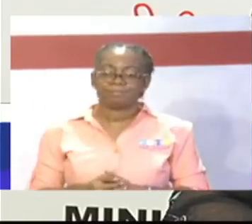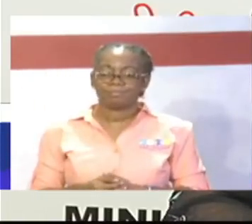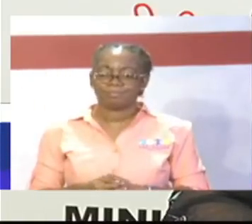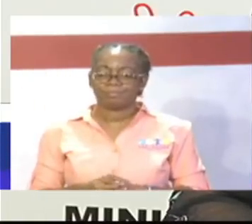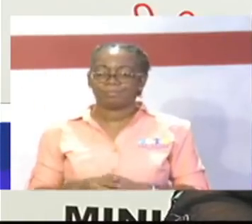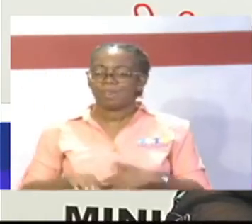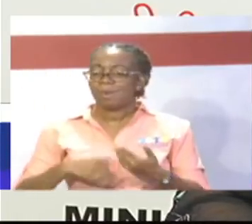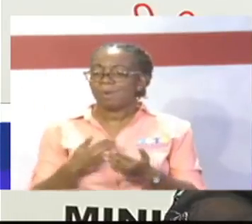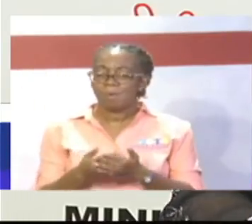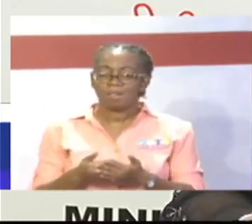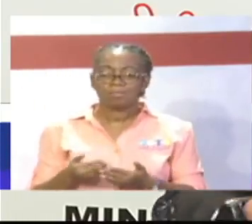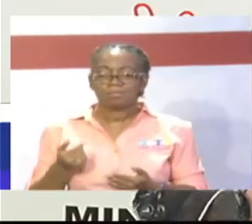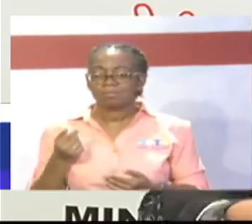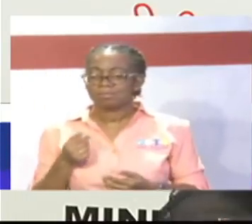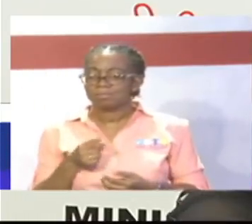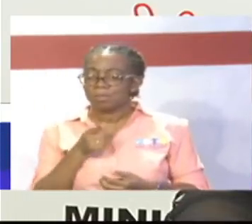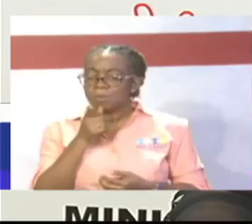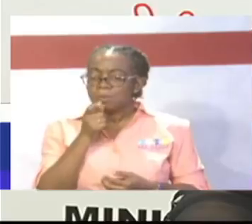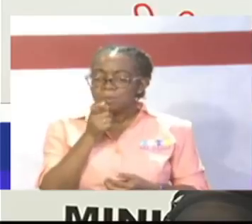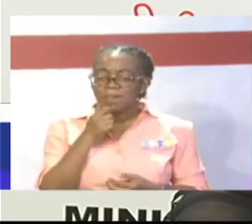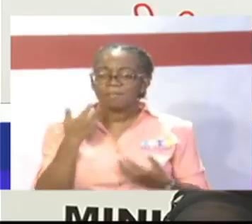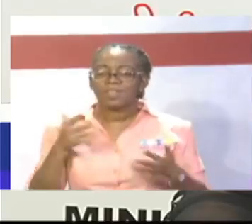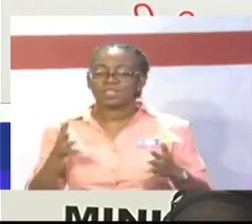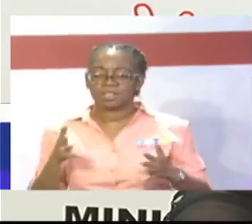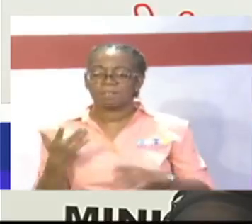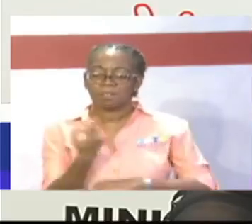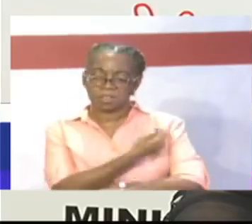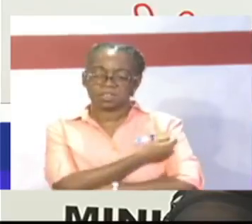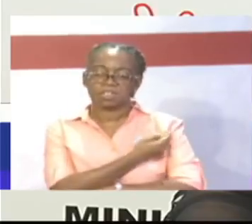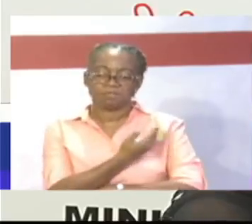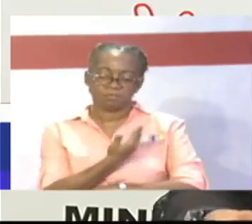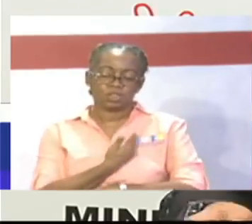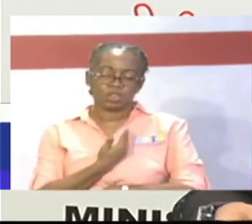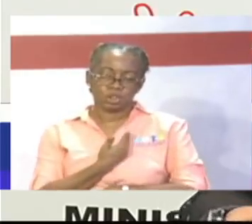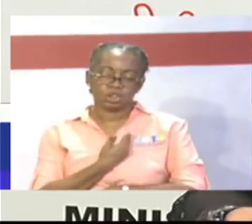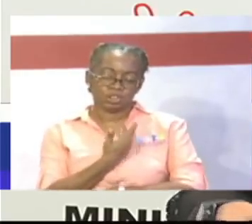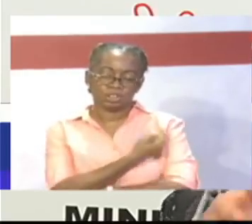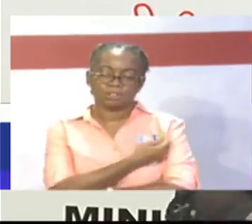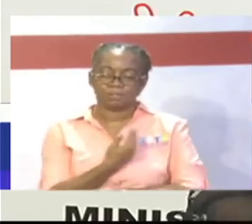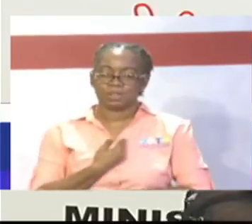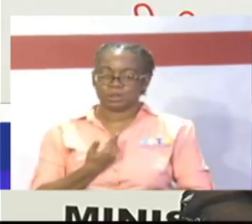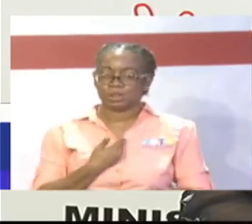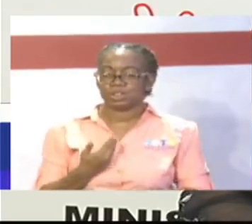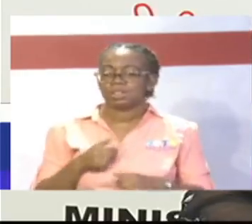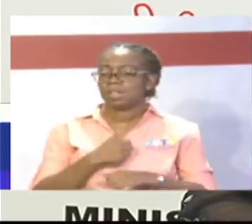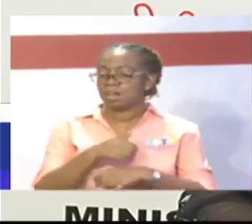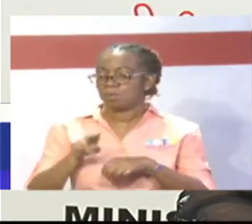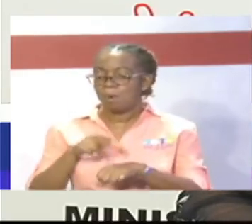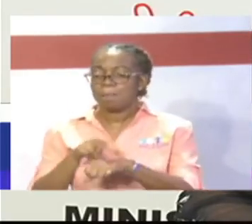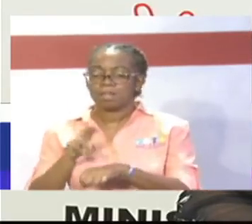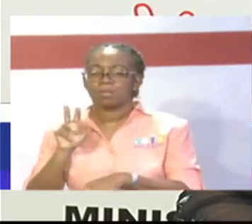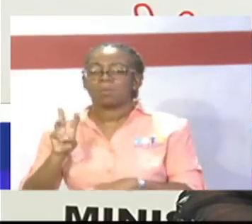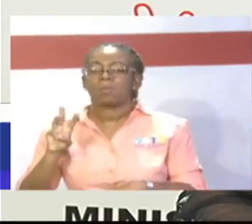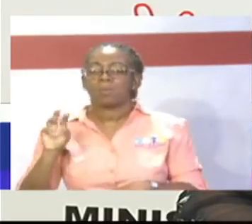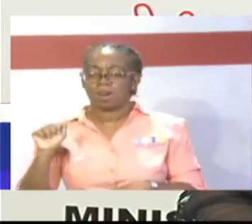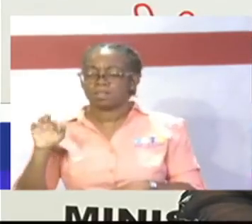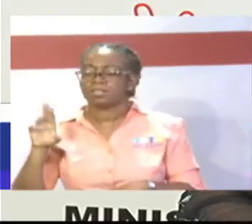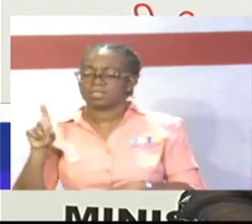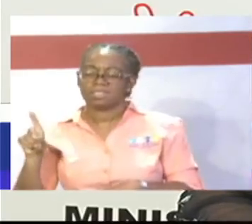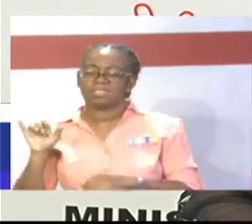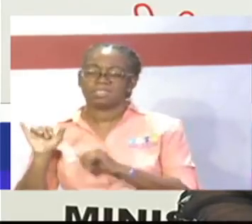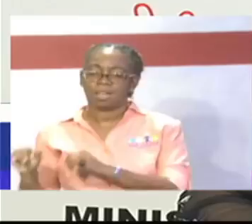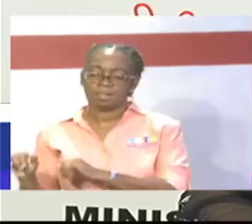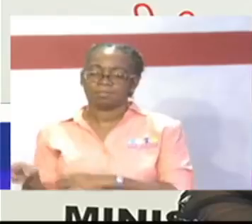fully vaccinated tend to be either discharged home after they are observed or at ward level care. Now, the Ministry of Health and the